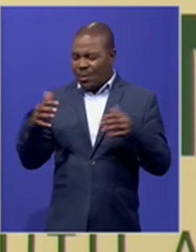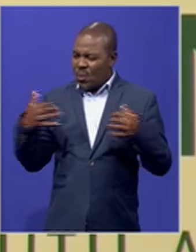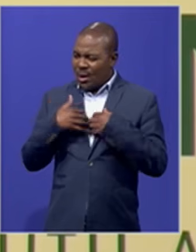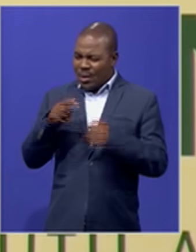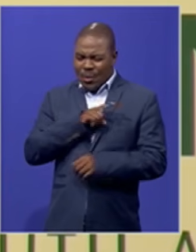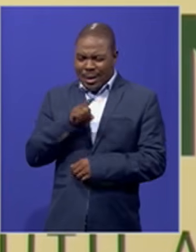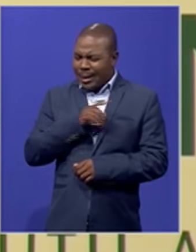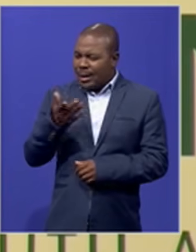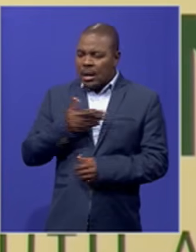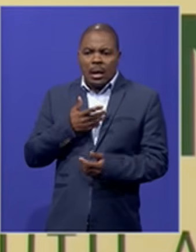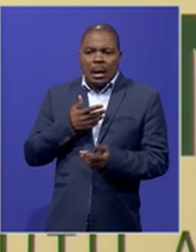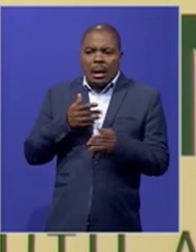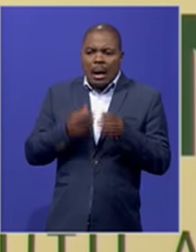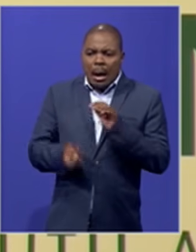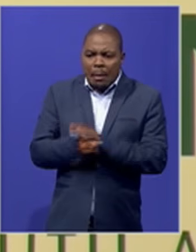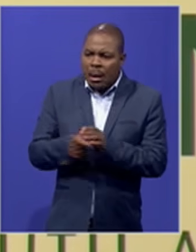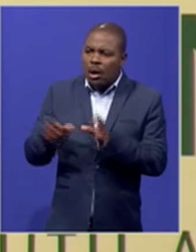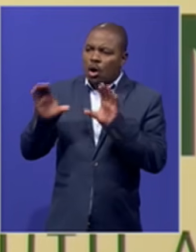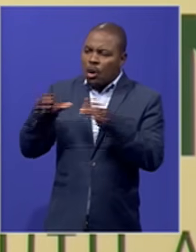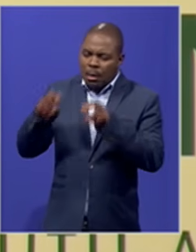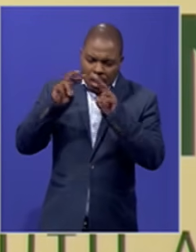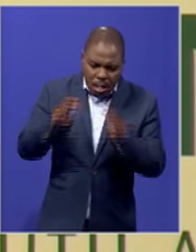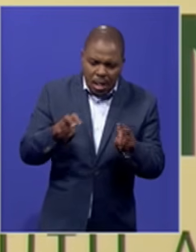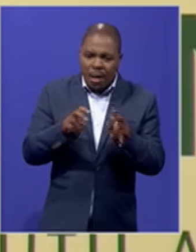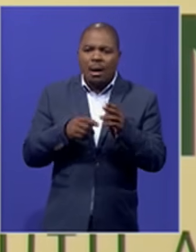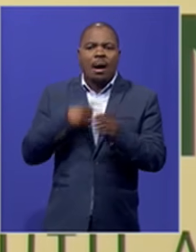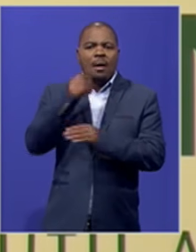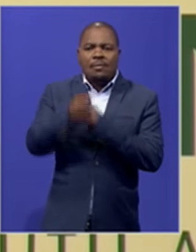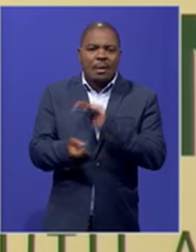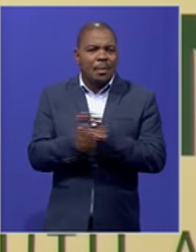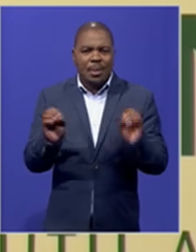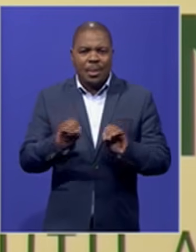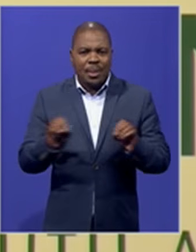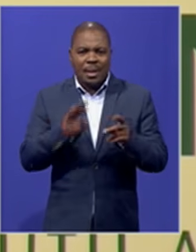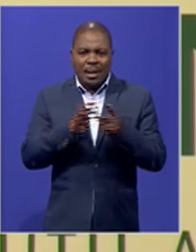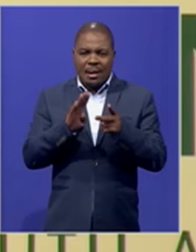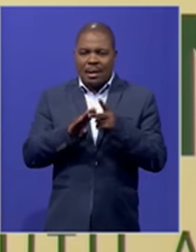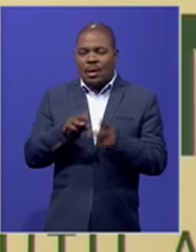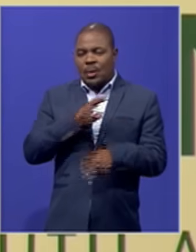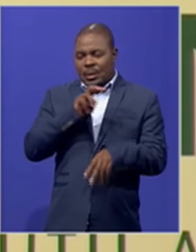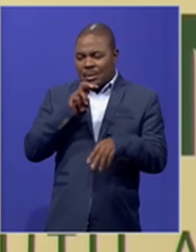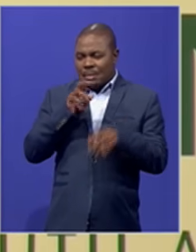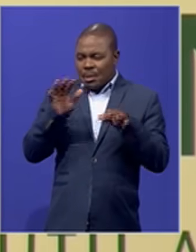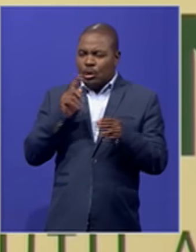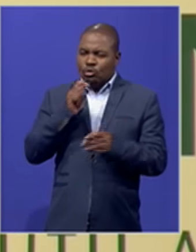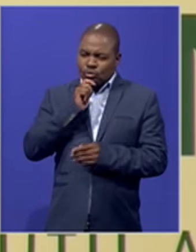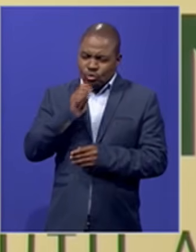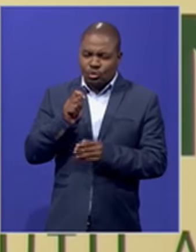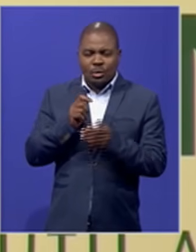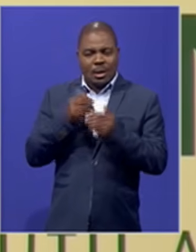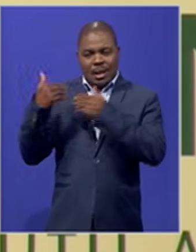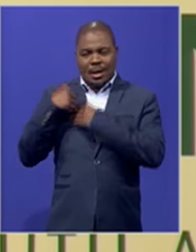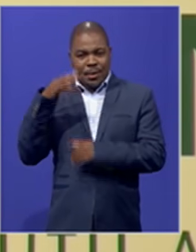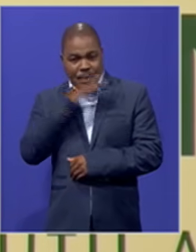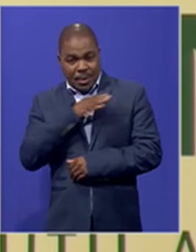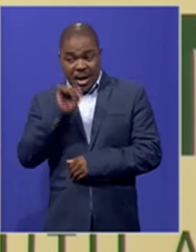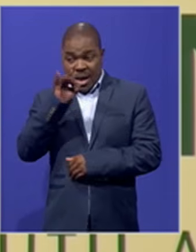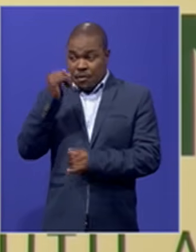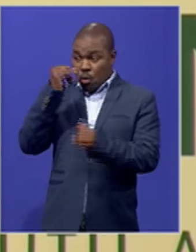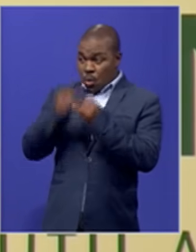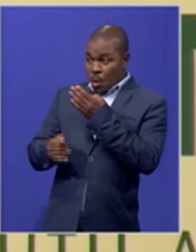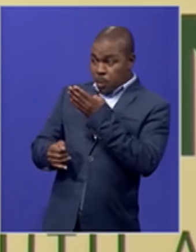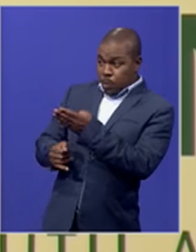consequences. Reports without dismissals, findings without prosecutions, truth without accountability if wrongdoing is exposed